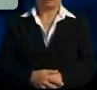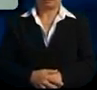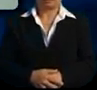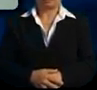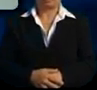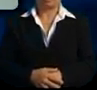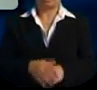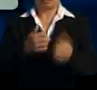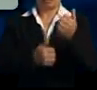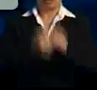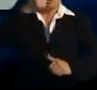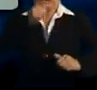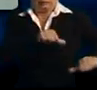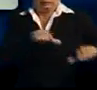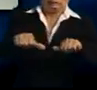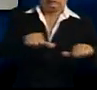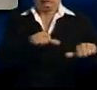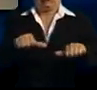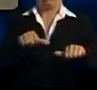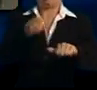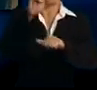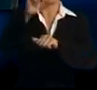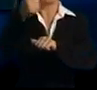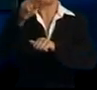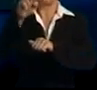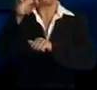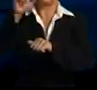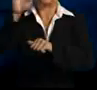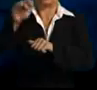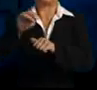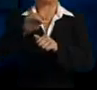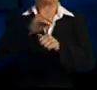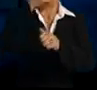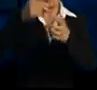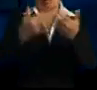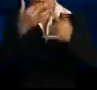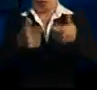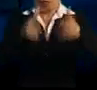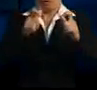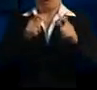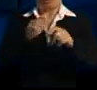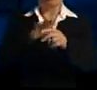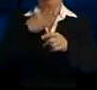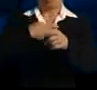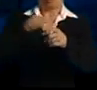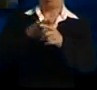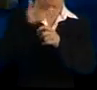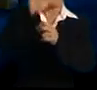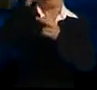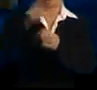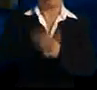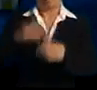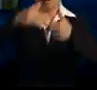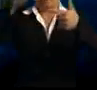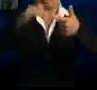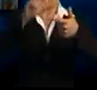Most reactive is magnesium, which burns very quickly with a bright white flame,